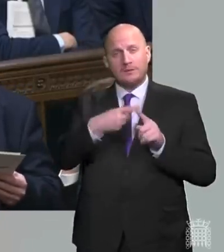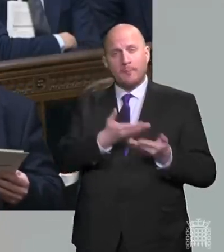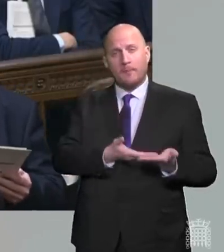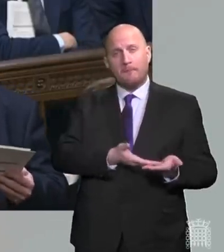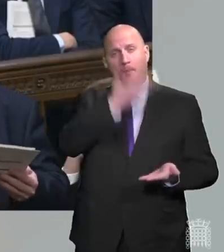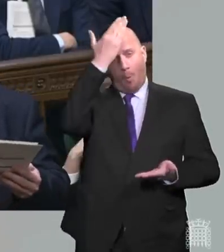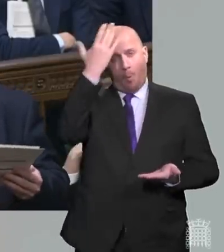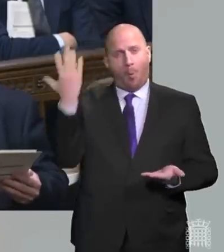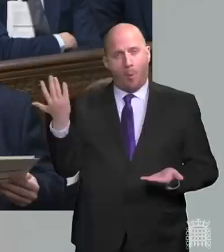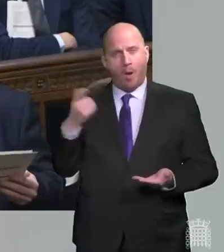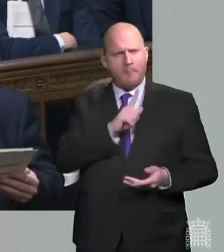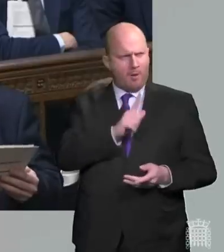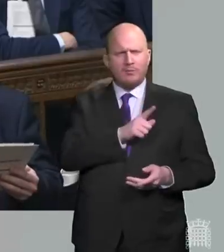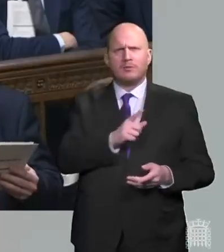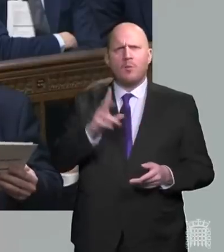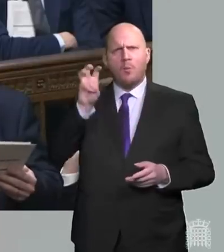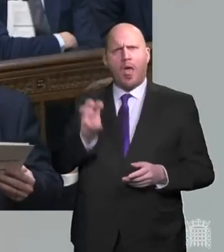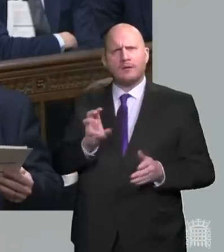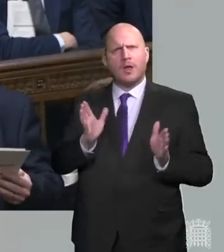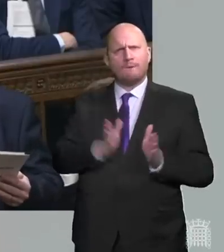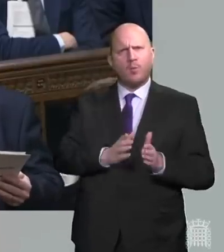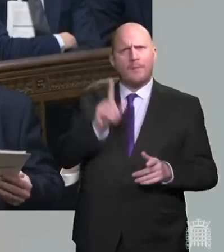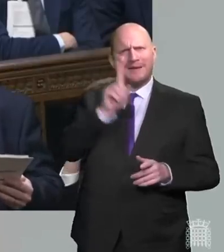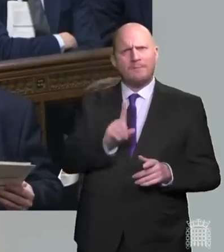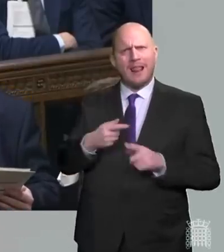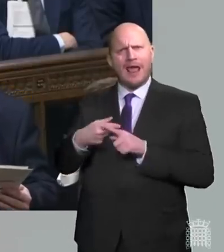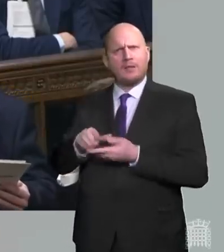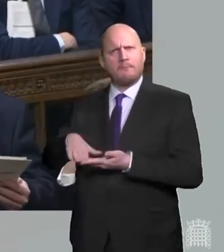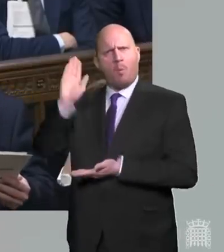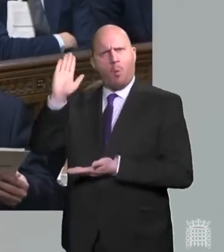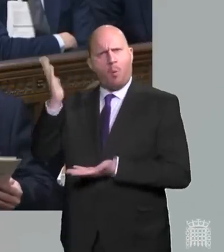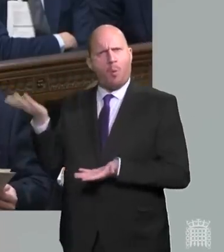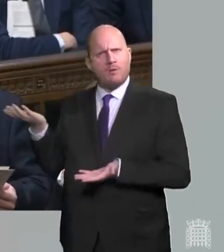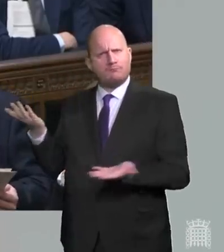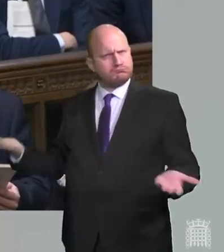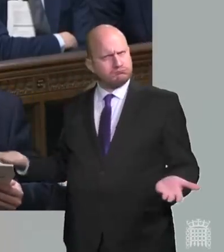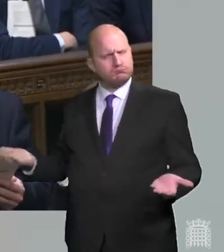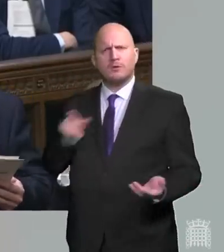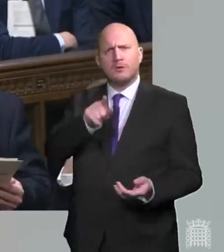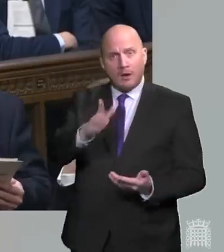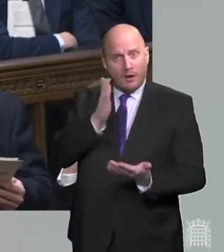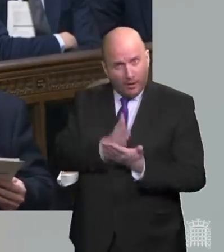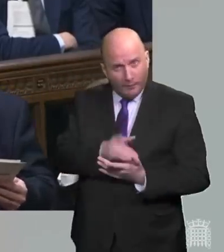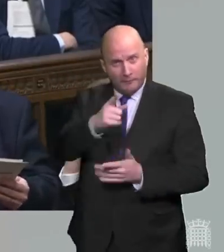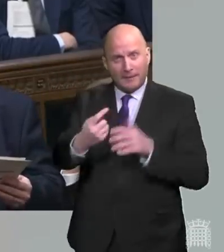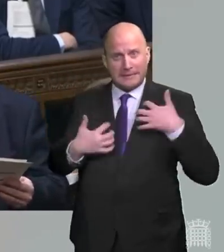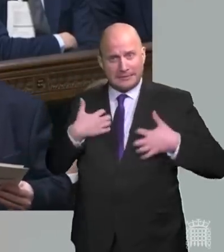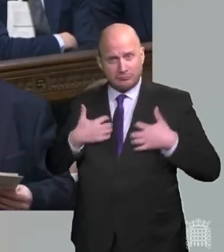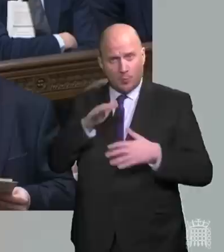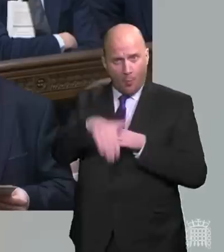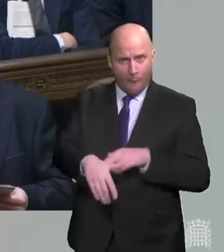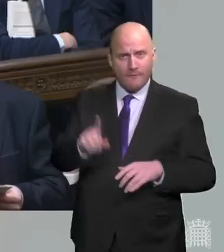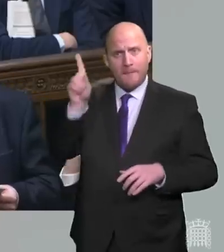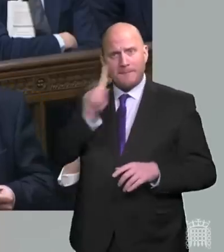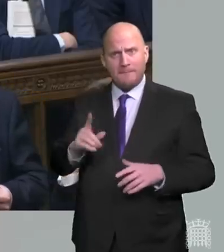Delyn. Could the Prime Minister confirm that the UK Government remains concerned about the healthcare of the people in Wales? And given